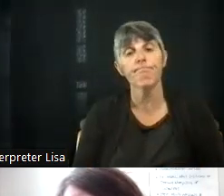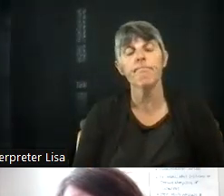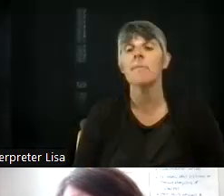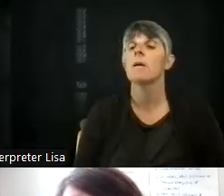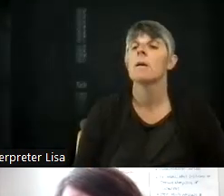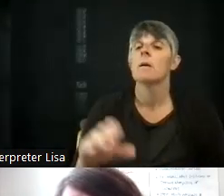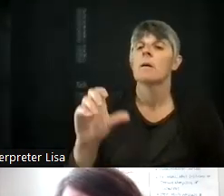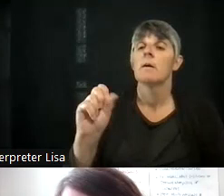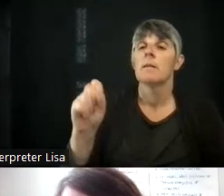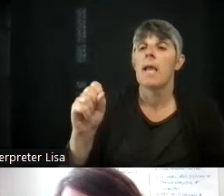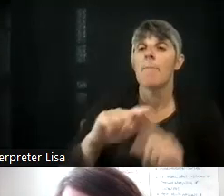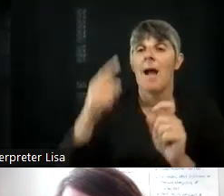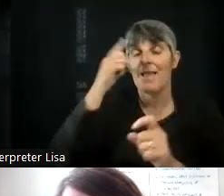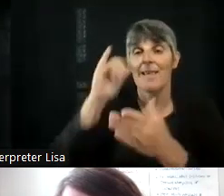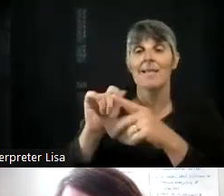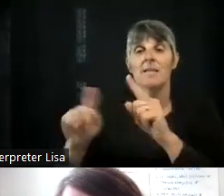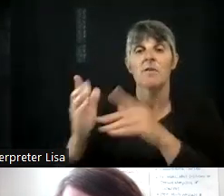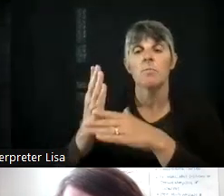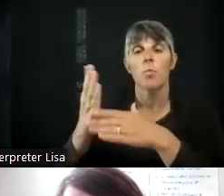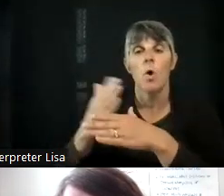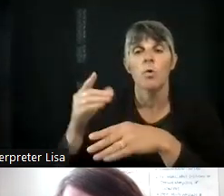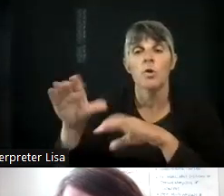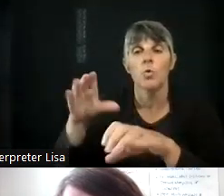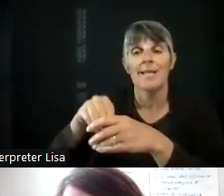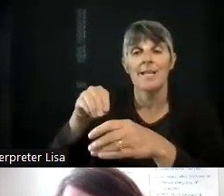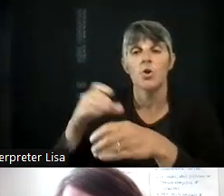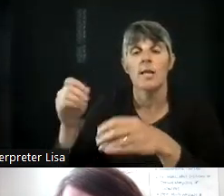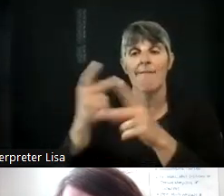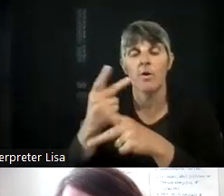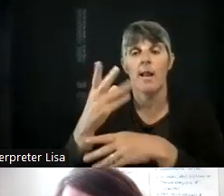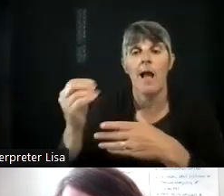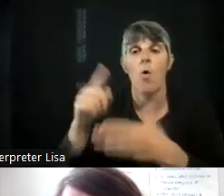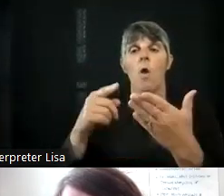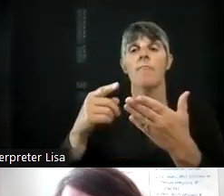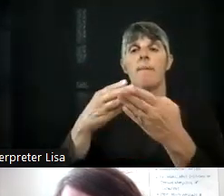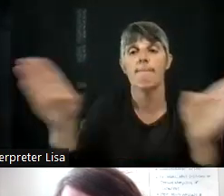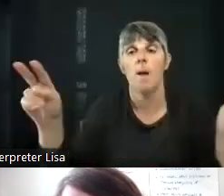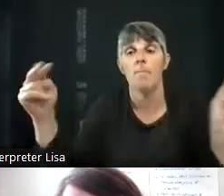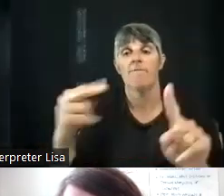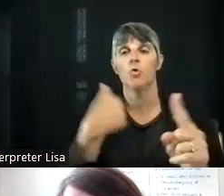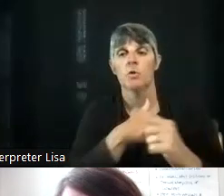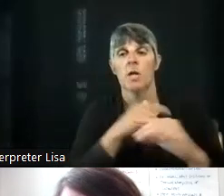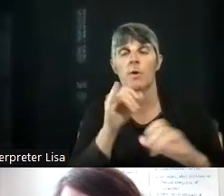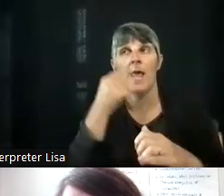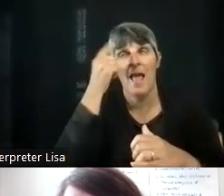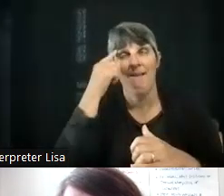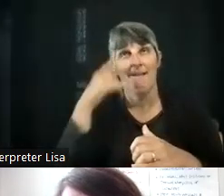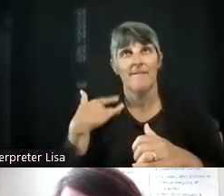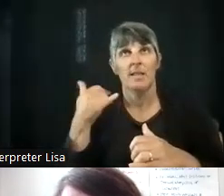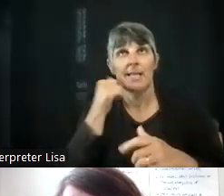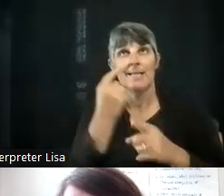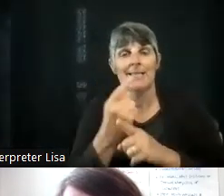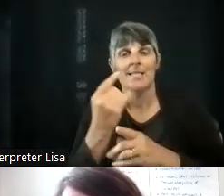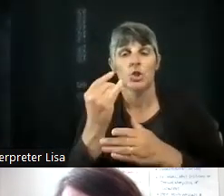Yeah, but I think there's a difference between what we're doing internally and what's going on and figuring it out versus what the public sees us doing. And I feel like the Sister Cities art,